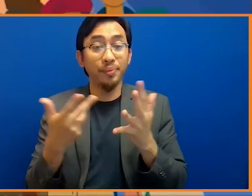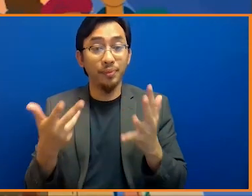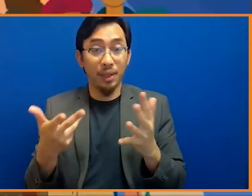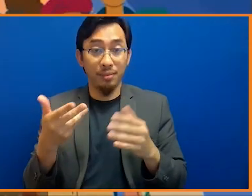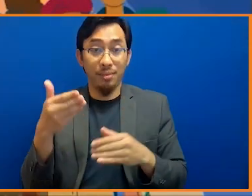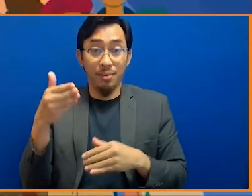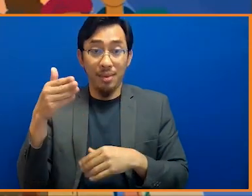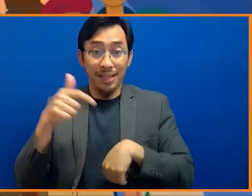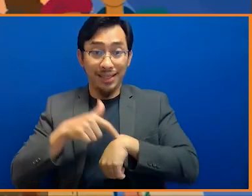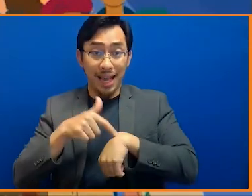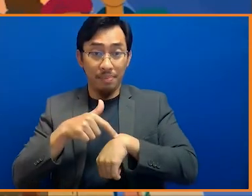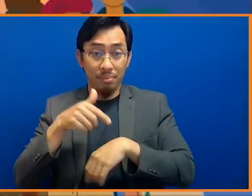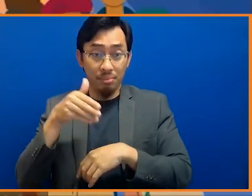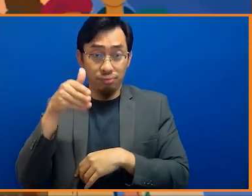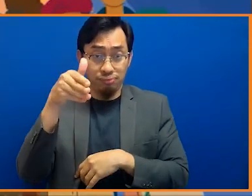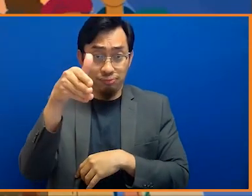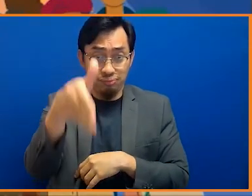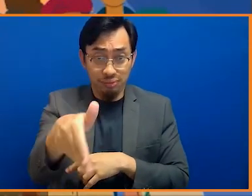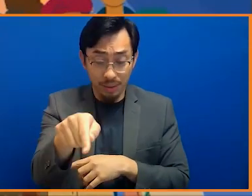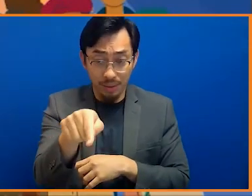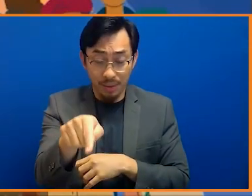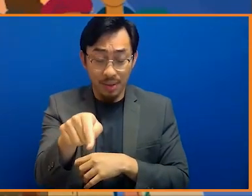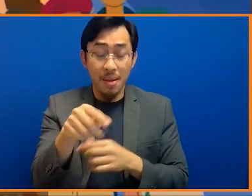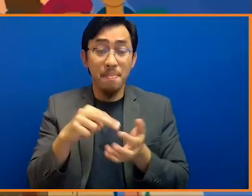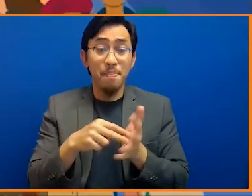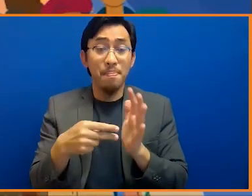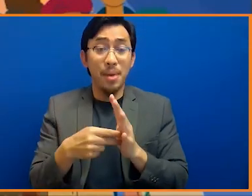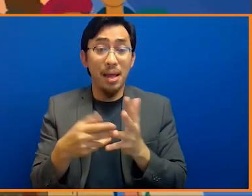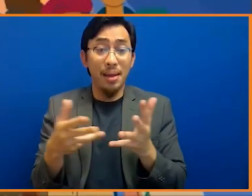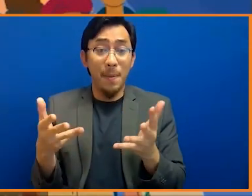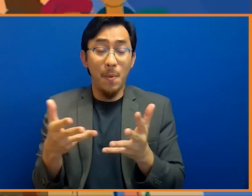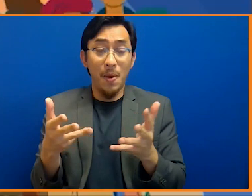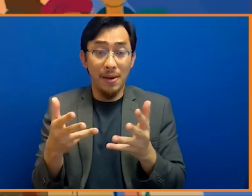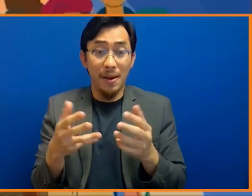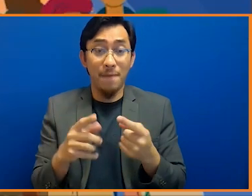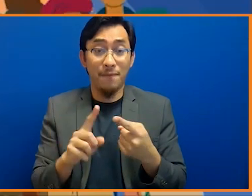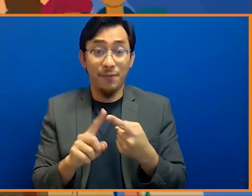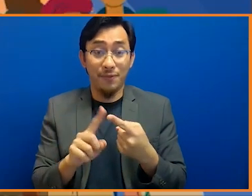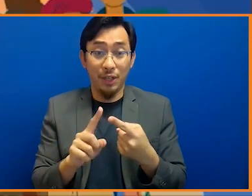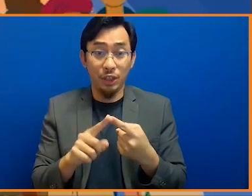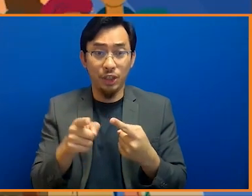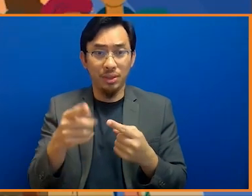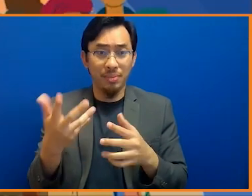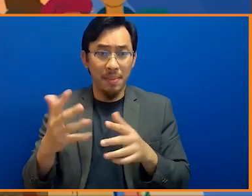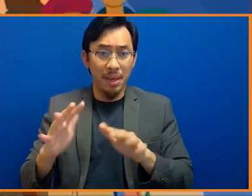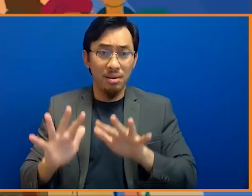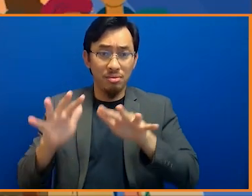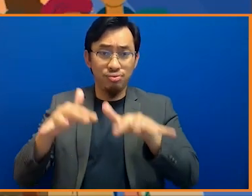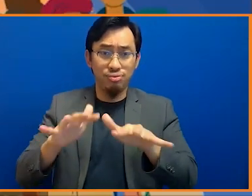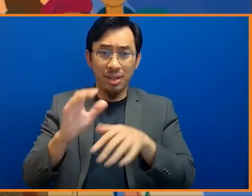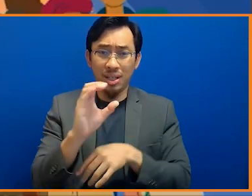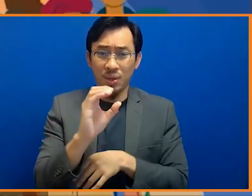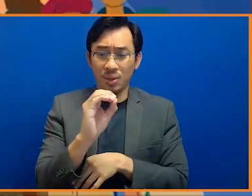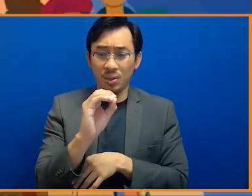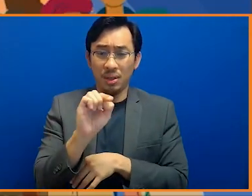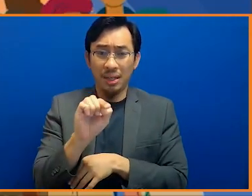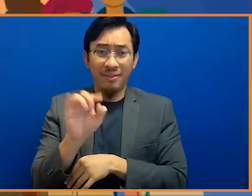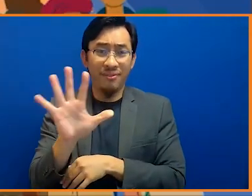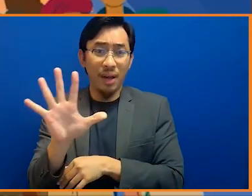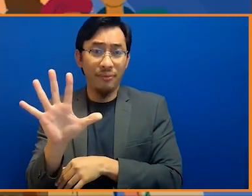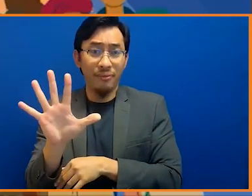with the arrival times? So arrival times mean the first time when the wave height